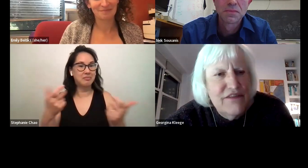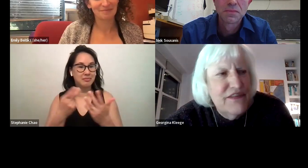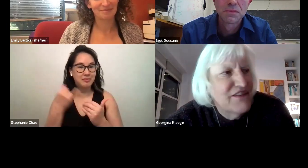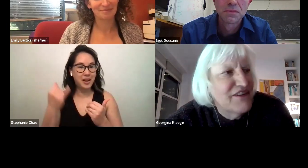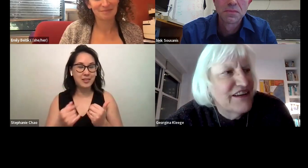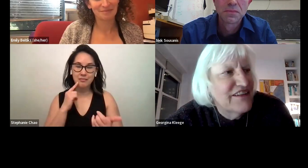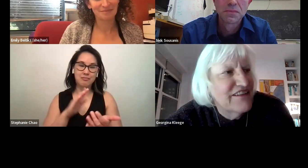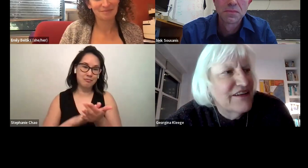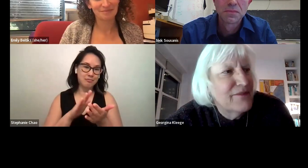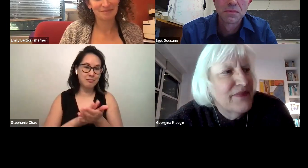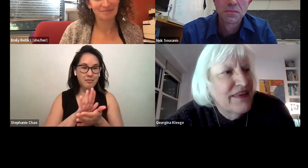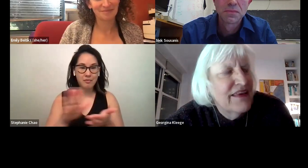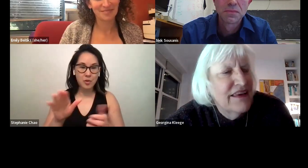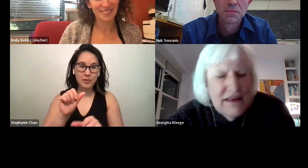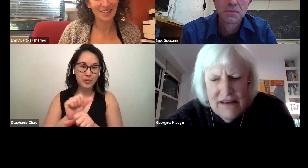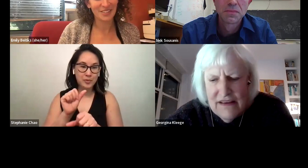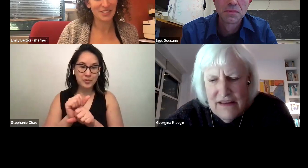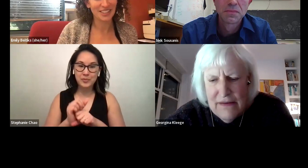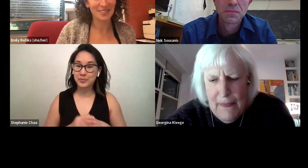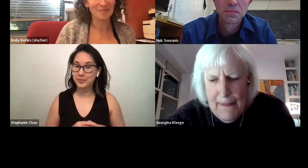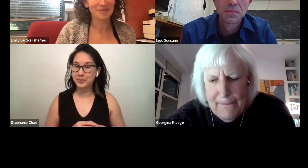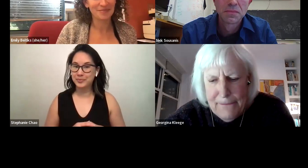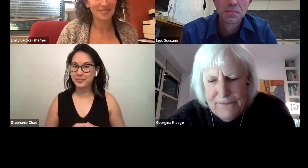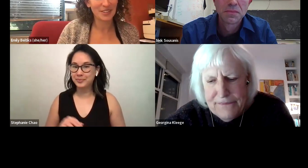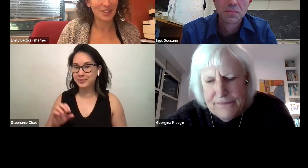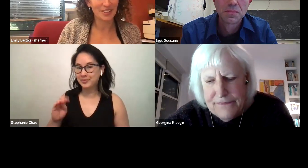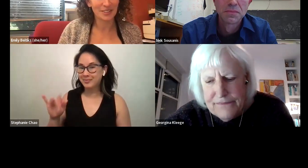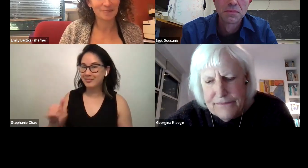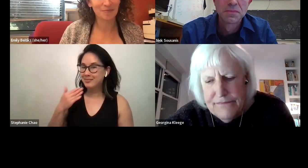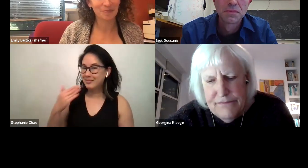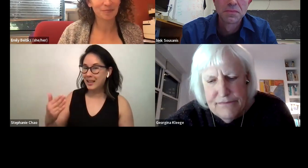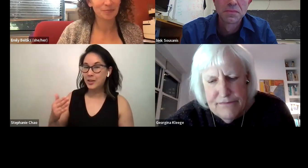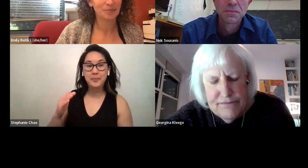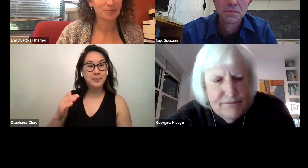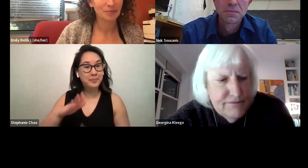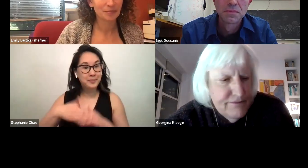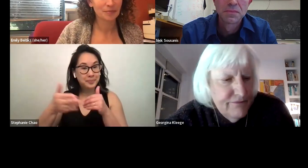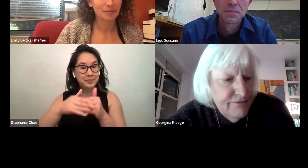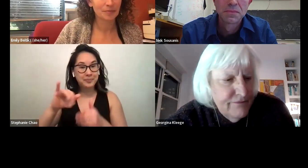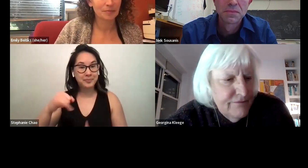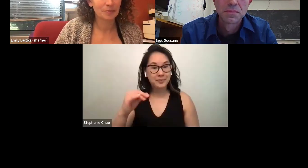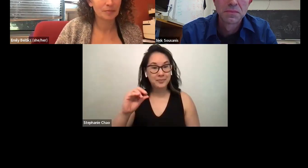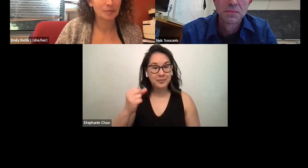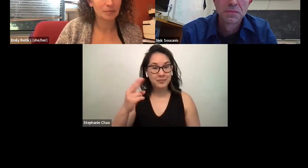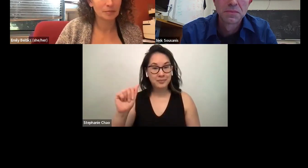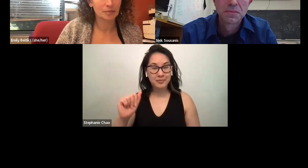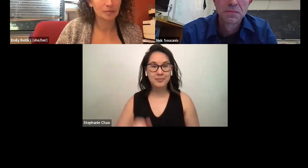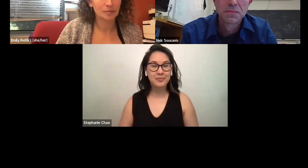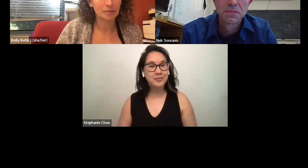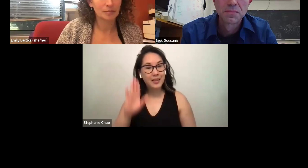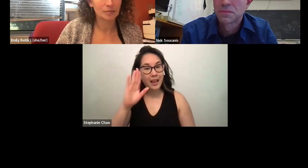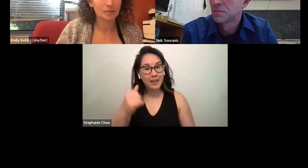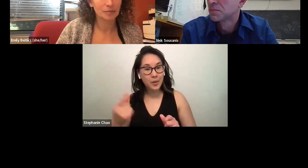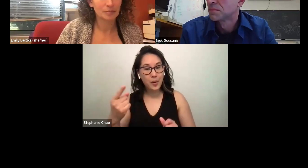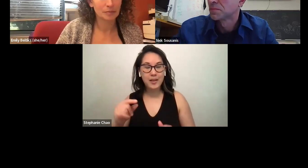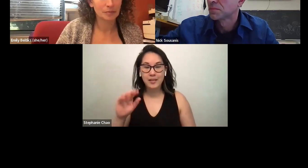the effort that's gone into it. Thank you, Georgina. And Josh. Hey, everybody. Josh